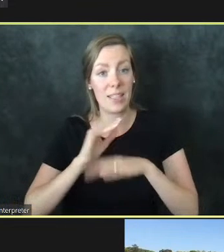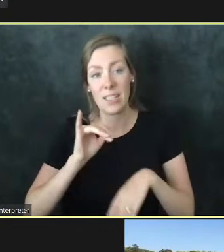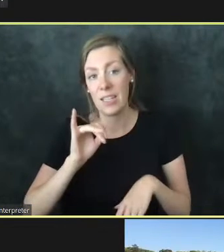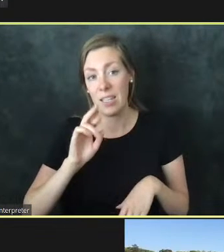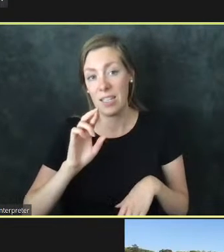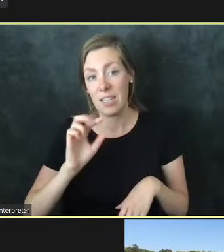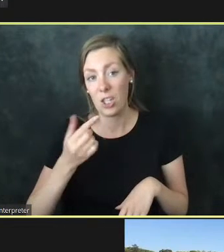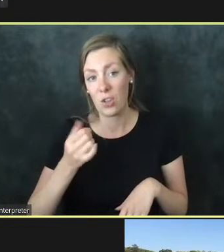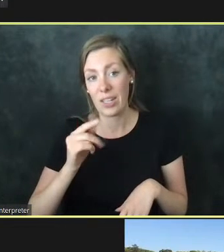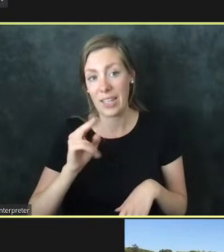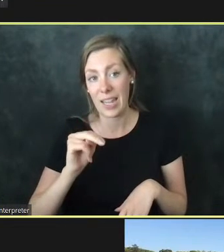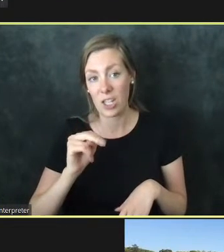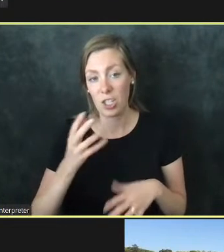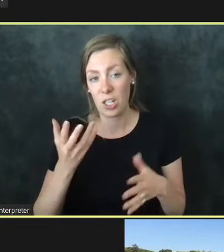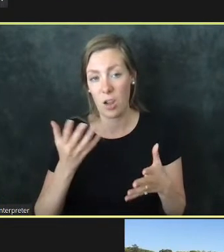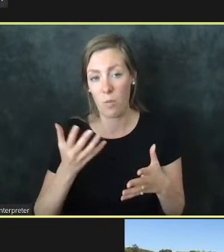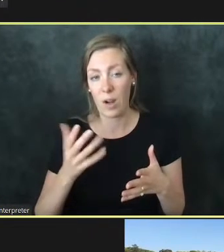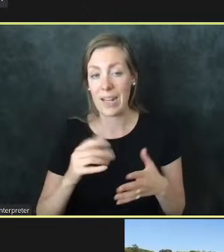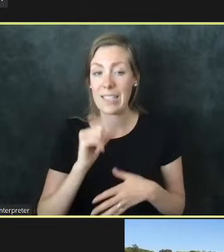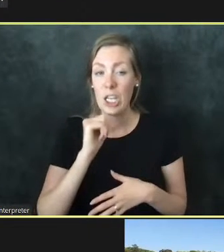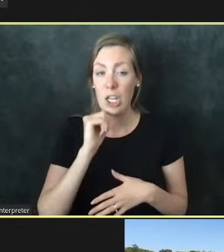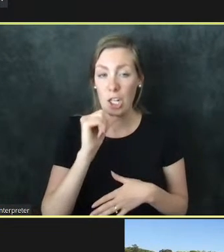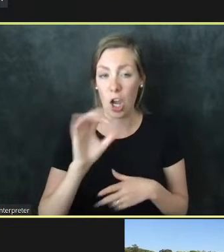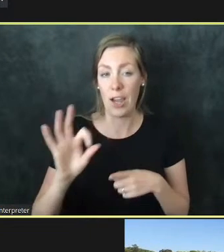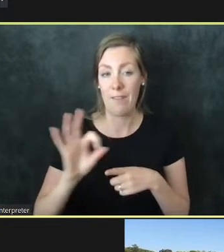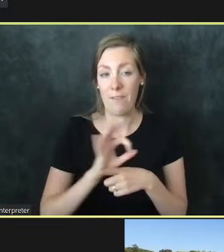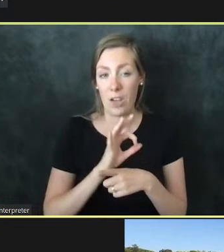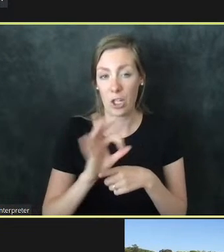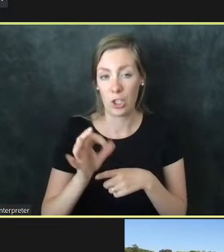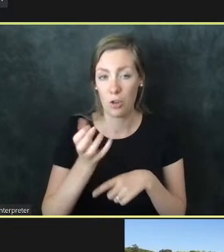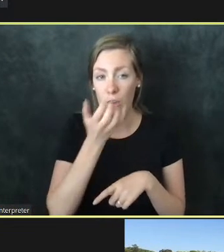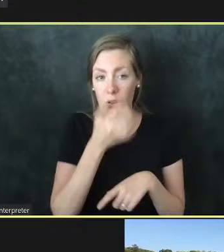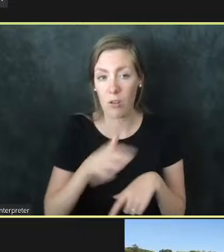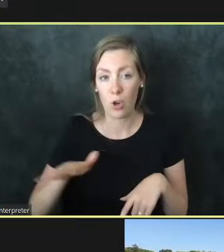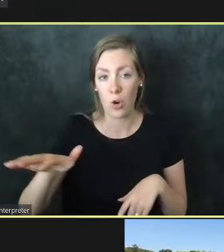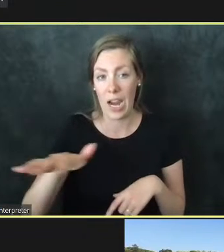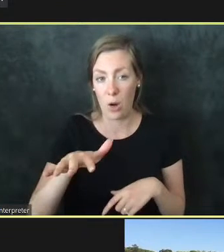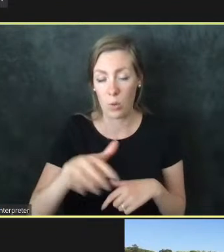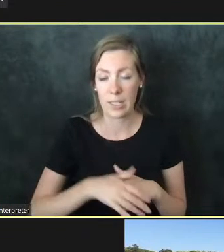of what's registro de agua, defined as para que non-functional sepan más qué es lo que